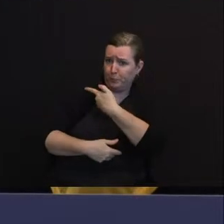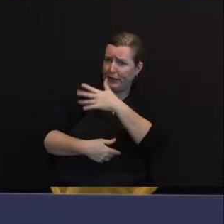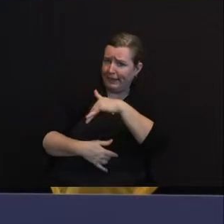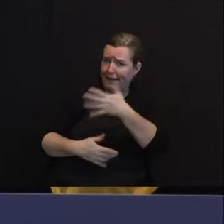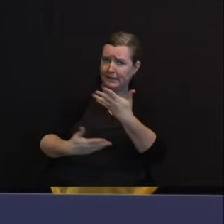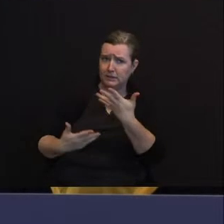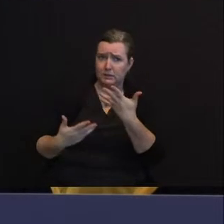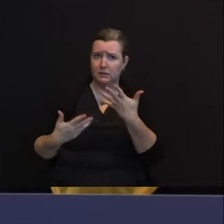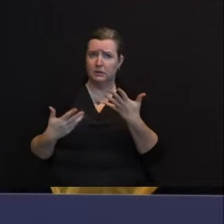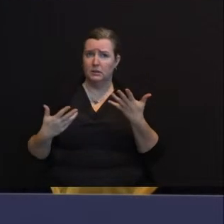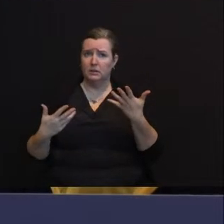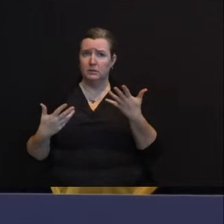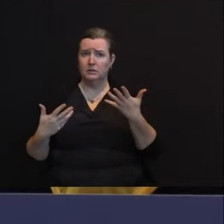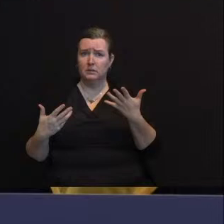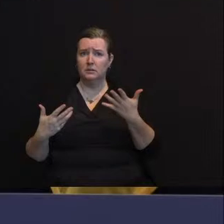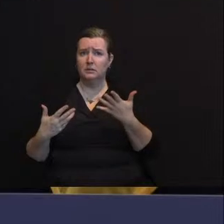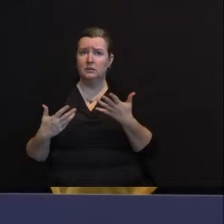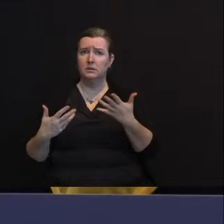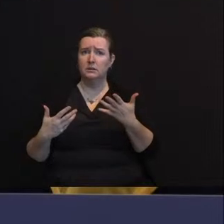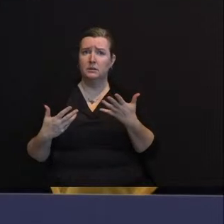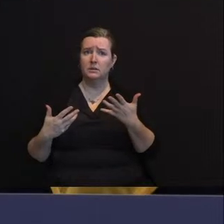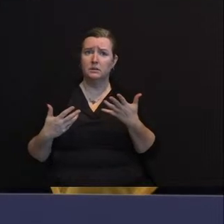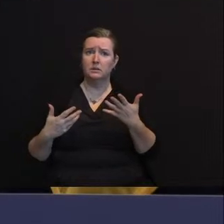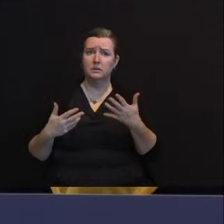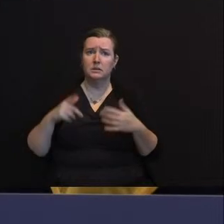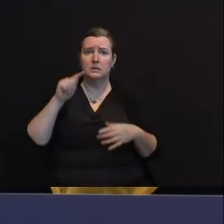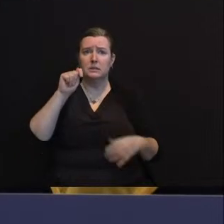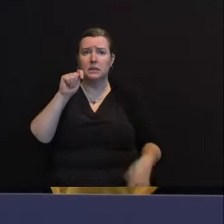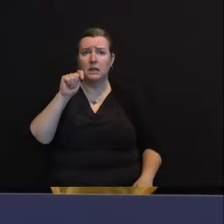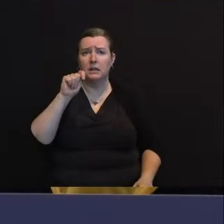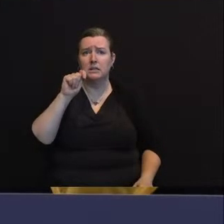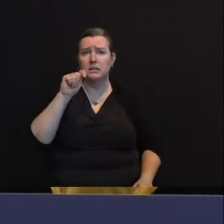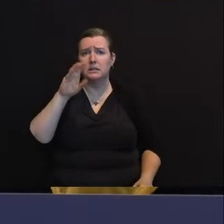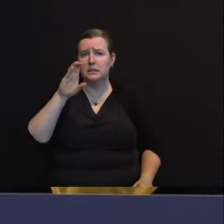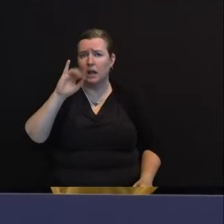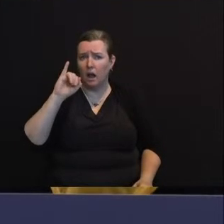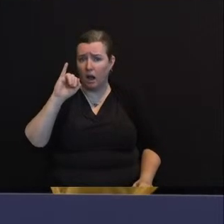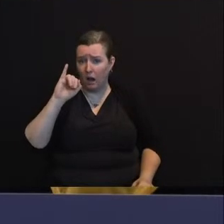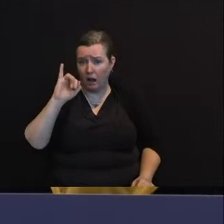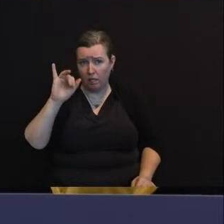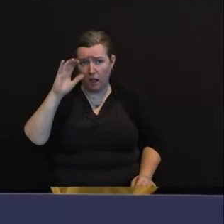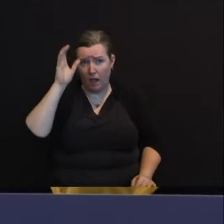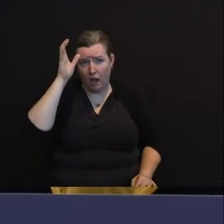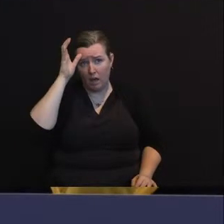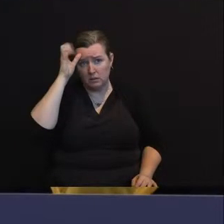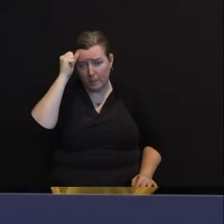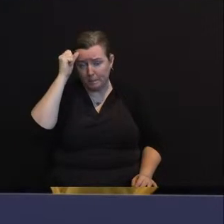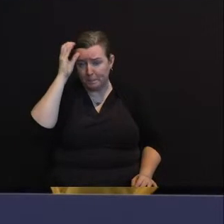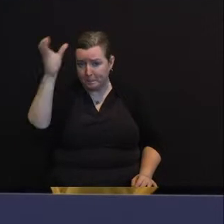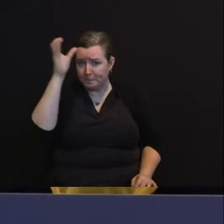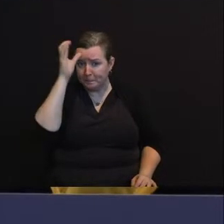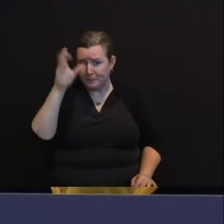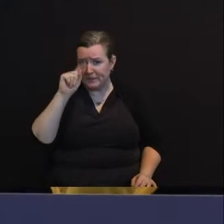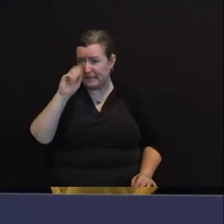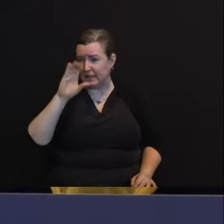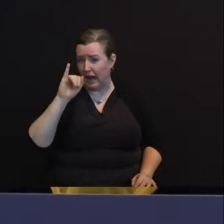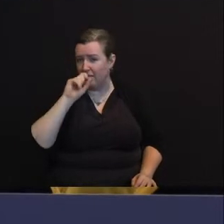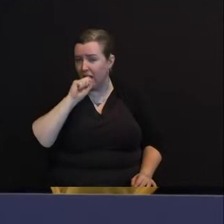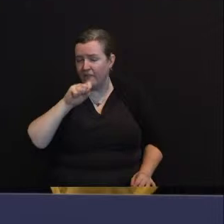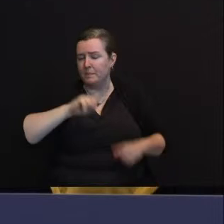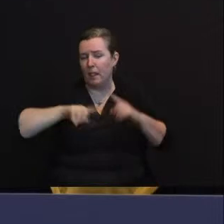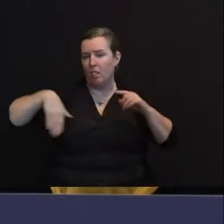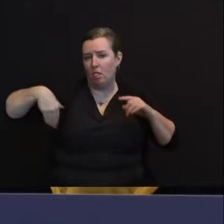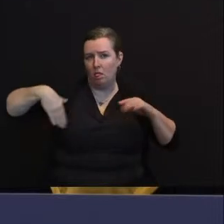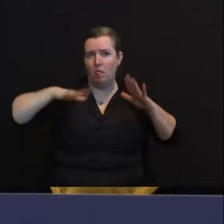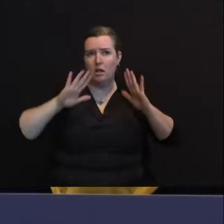The concept of TCI is one that we like a lot. we're not there yet, but that doesn't mean we don't like it, and